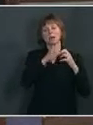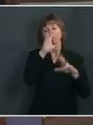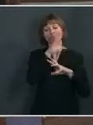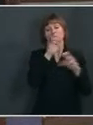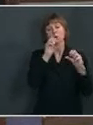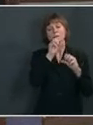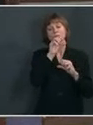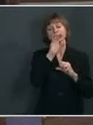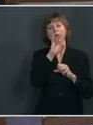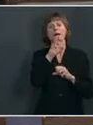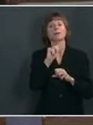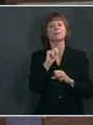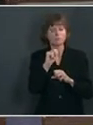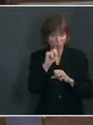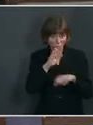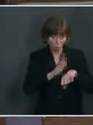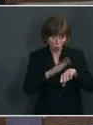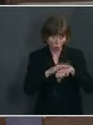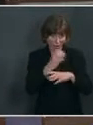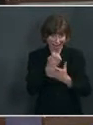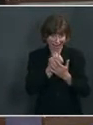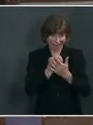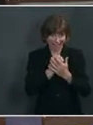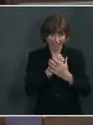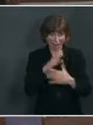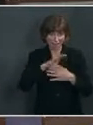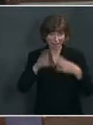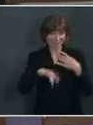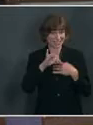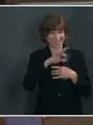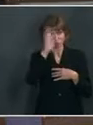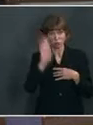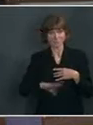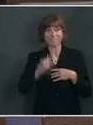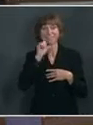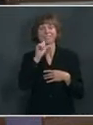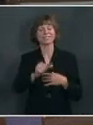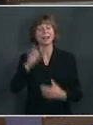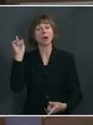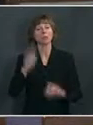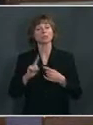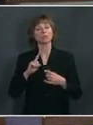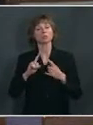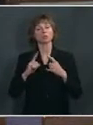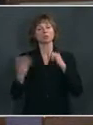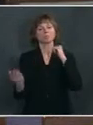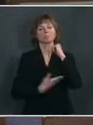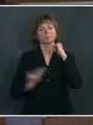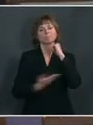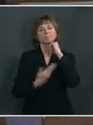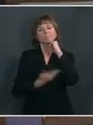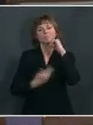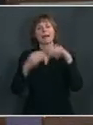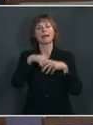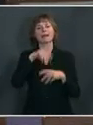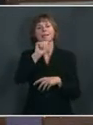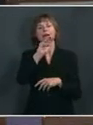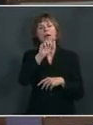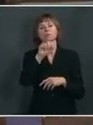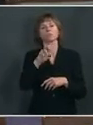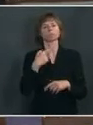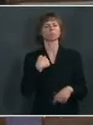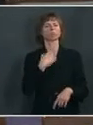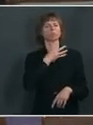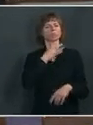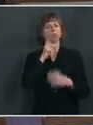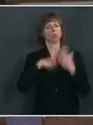warned of economic consequences if Brazil did not reduce deforestation on the Amazon. I'm wondering what kind of